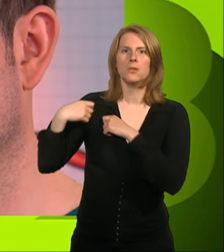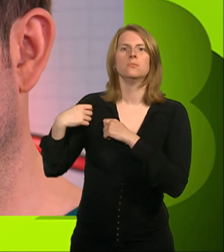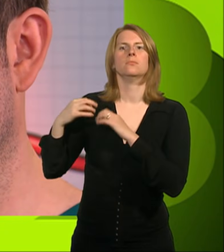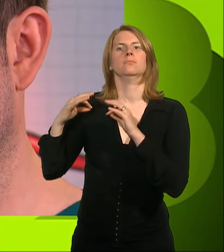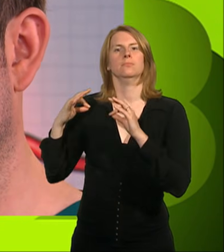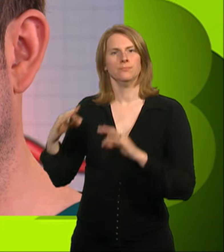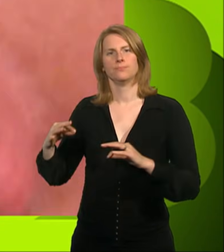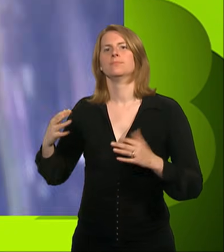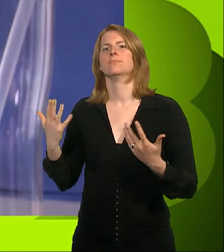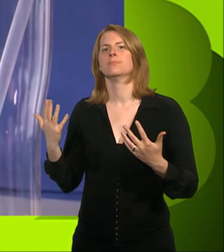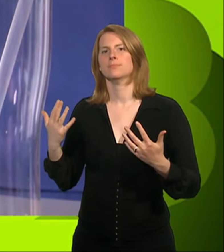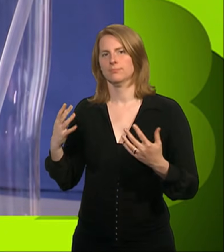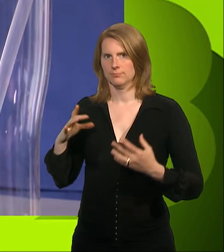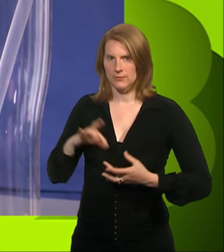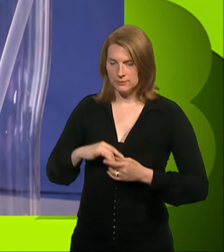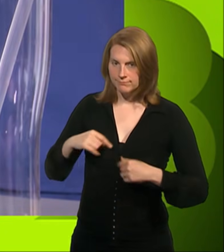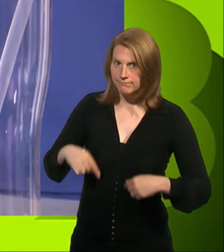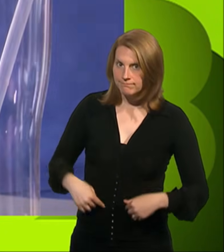connected.